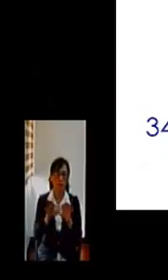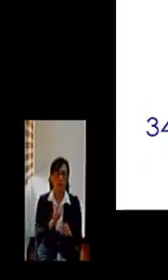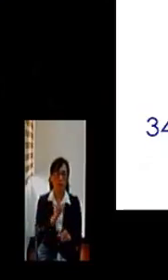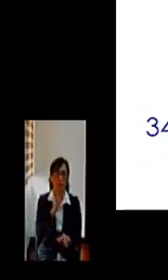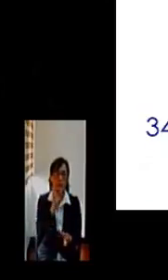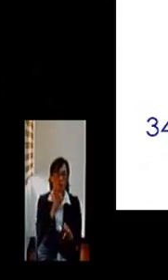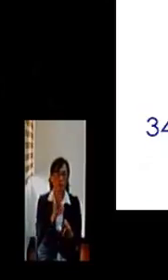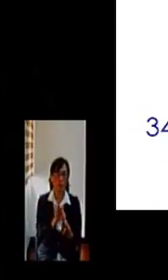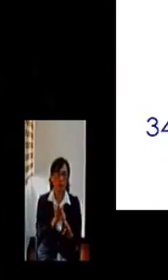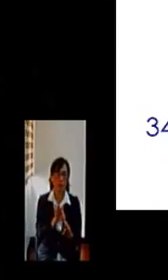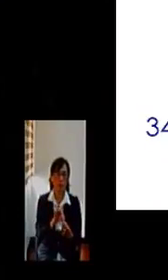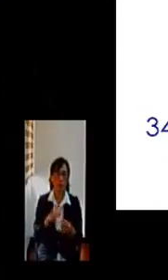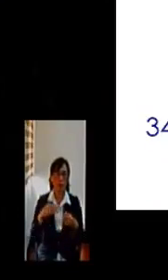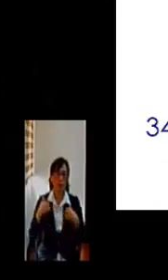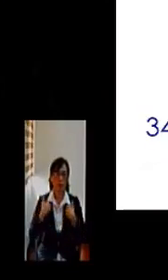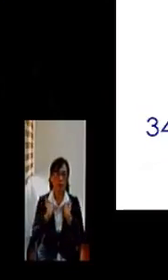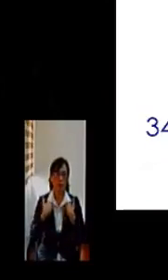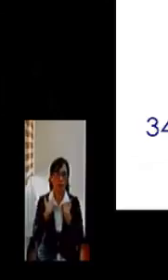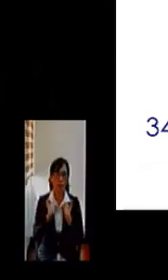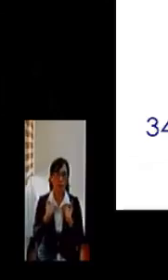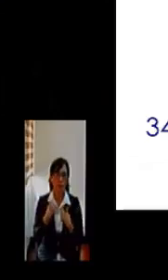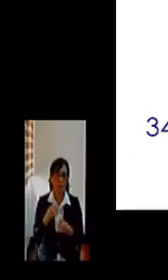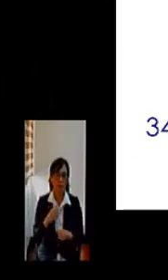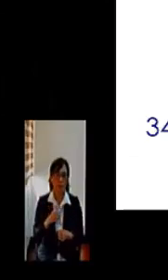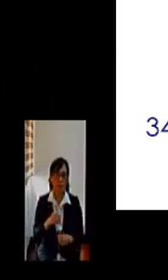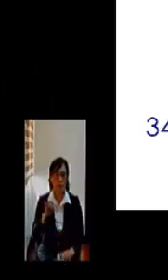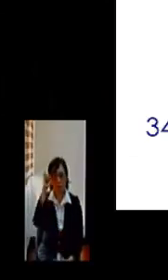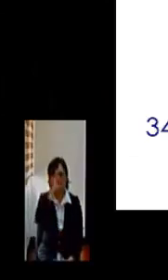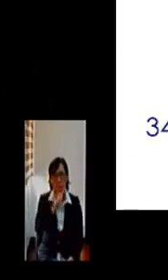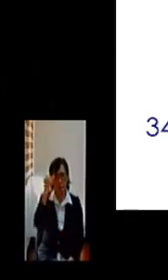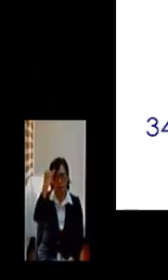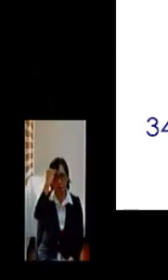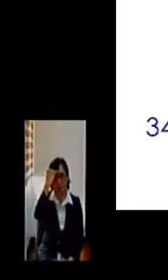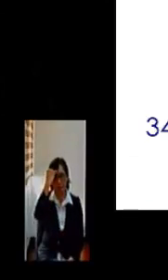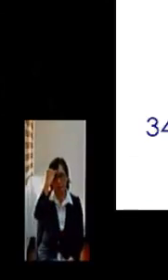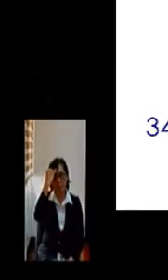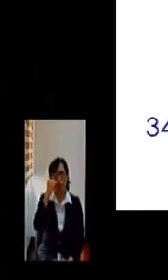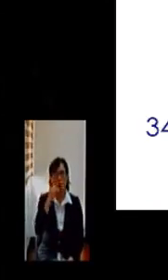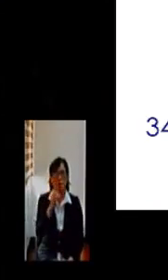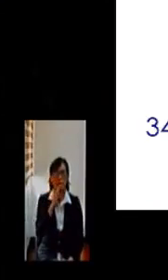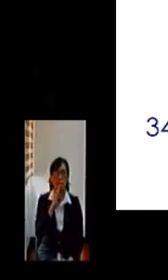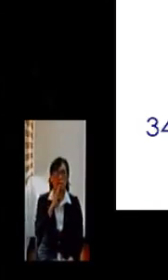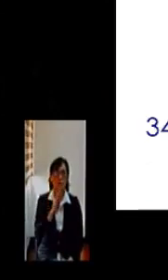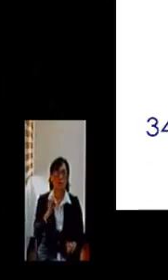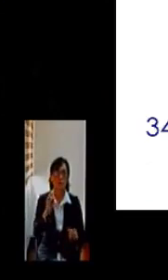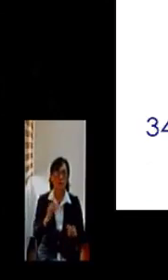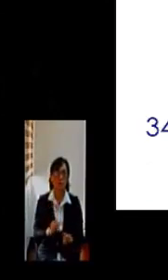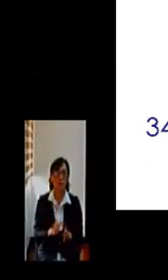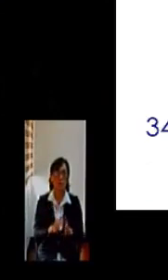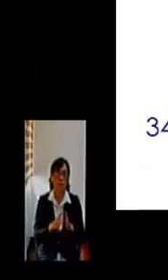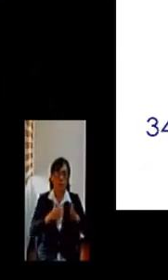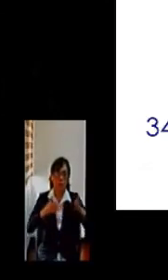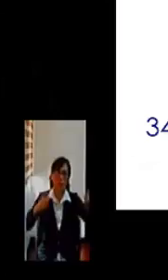threatened species, critically endangered species, with India being super large.